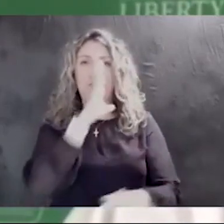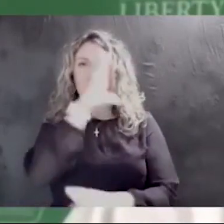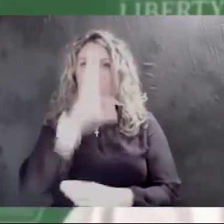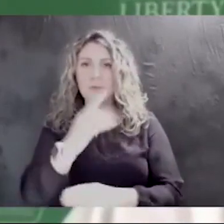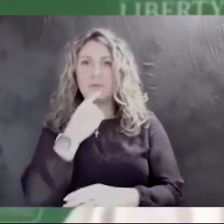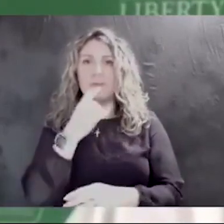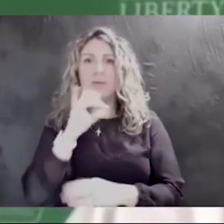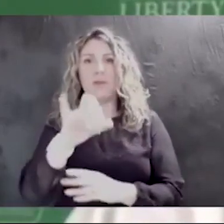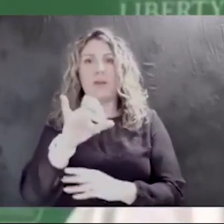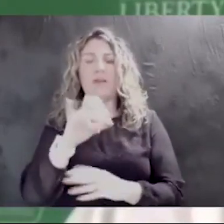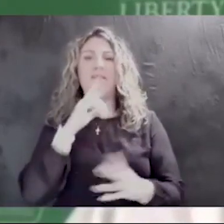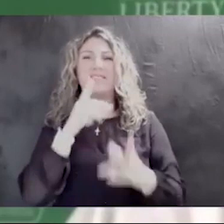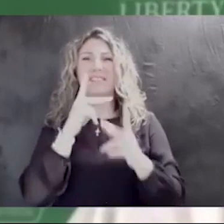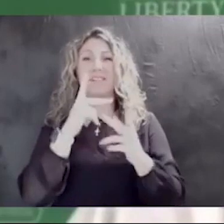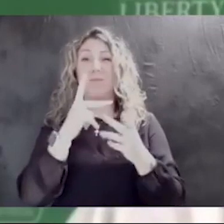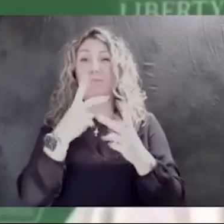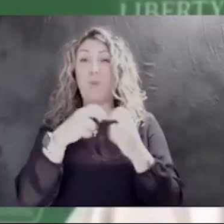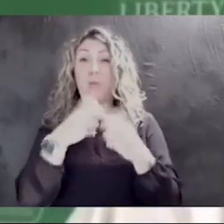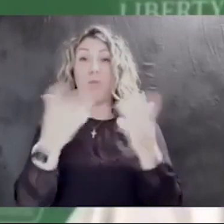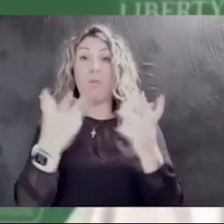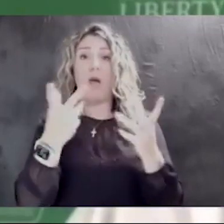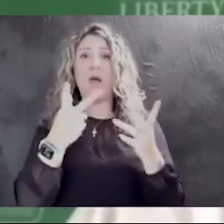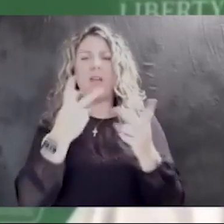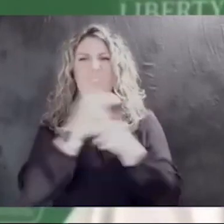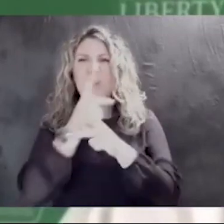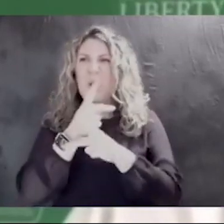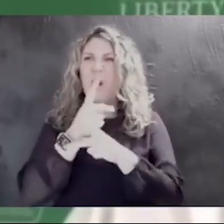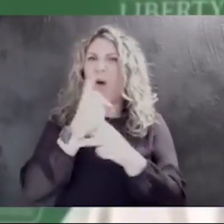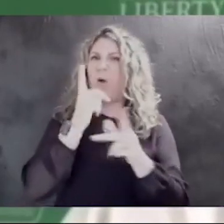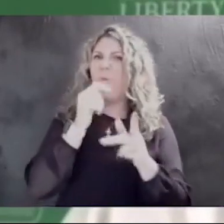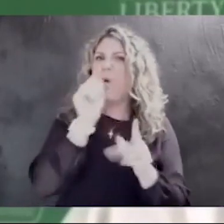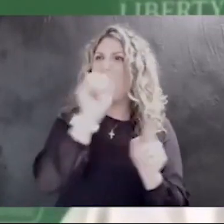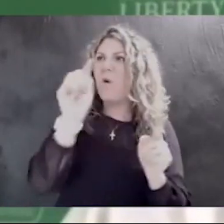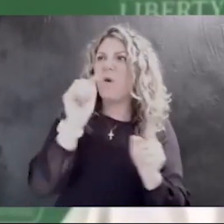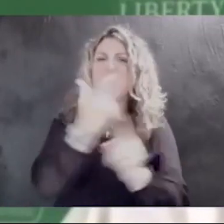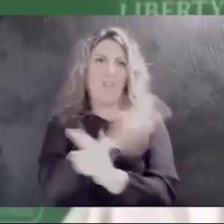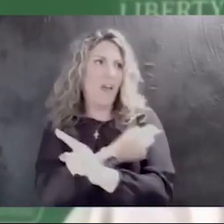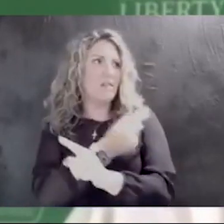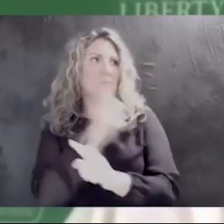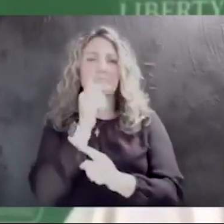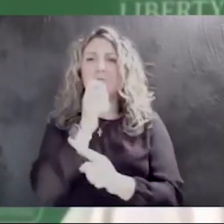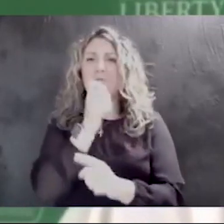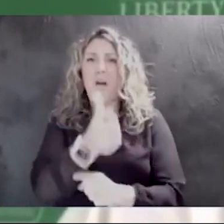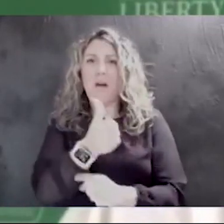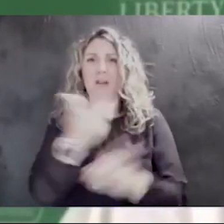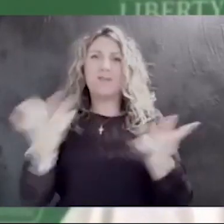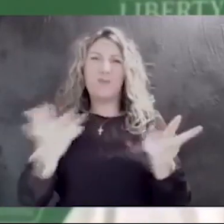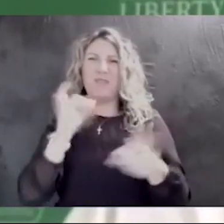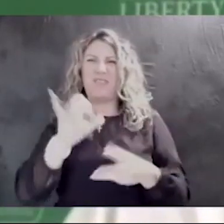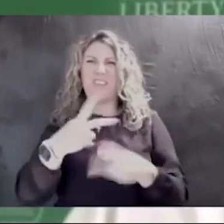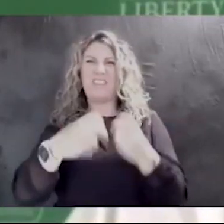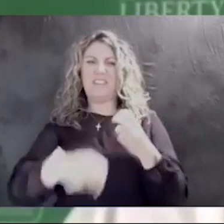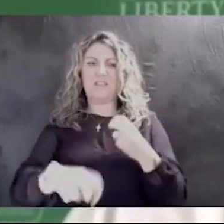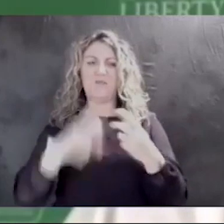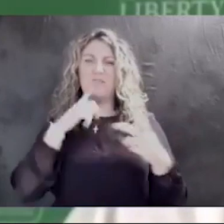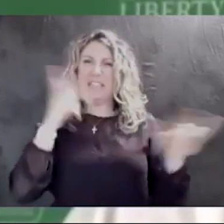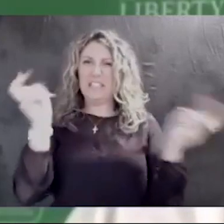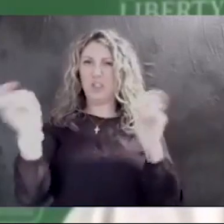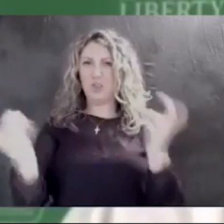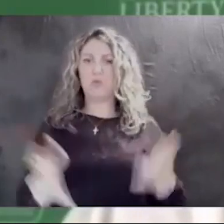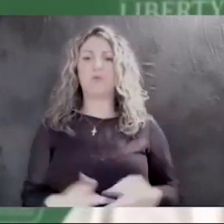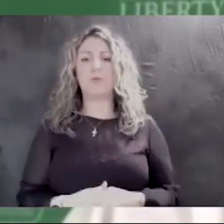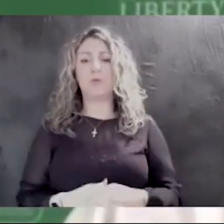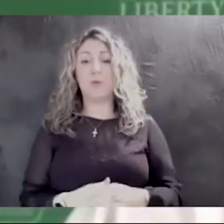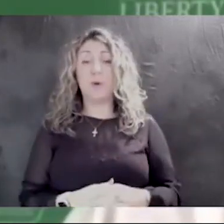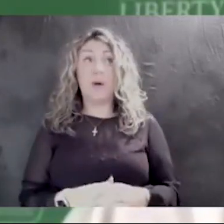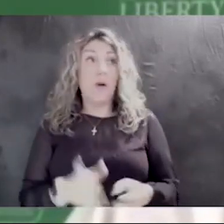who's vaccinated and who's not. And so in the community, everybody went without the mask. So that's been the biggest issue. And I don't think we're